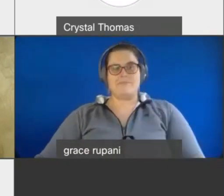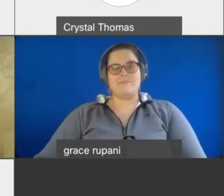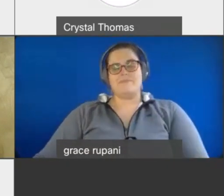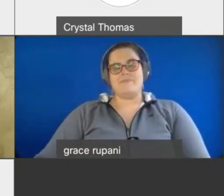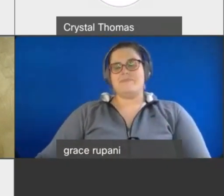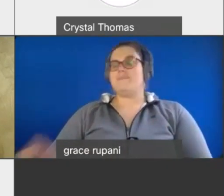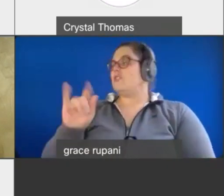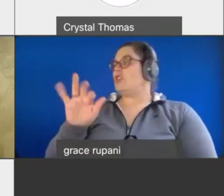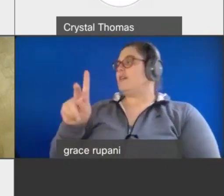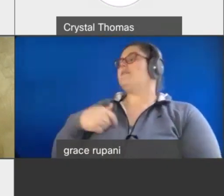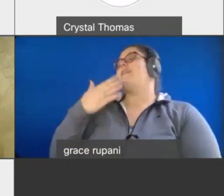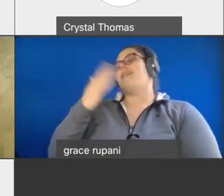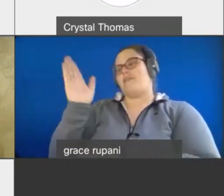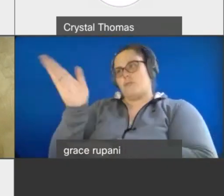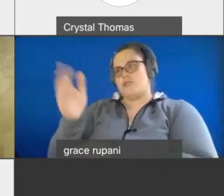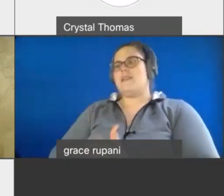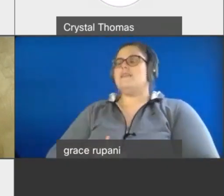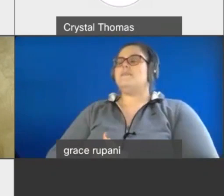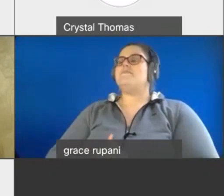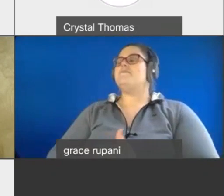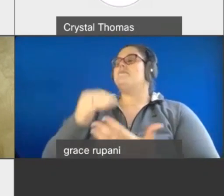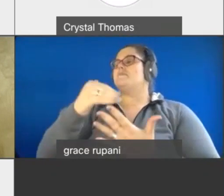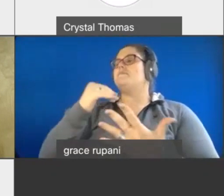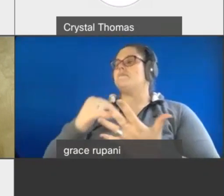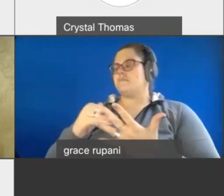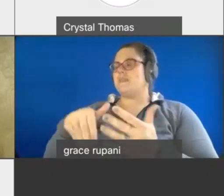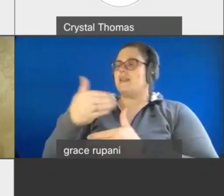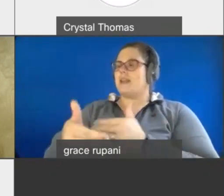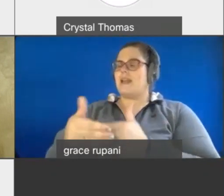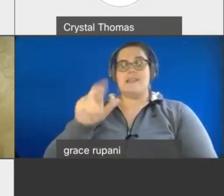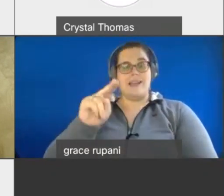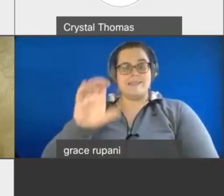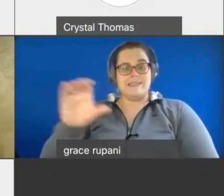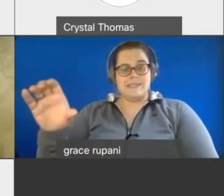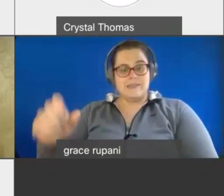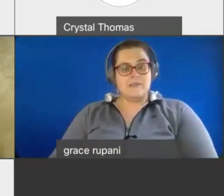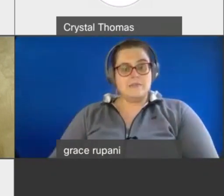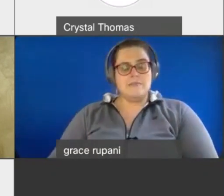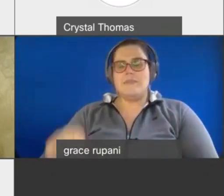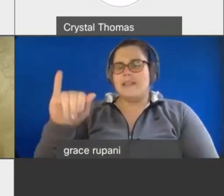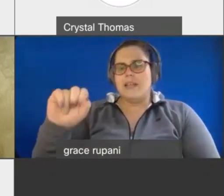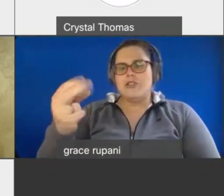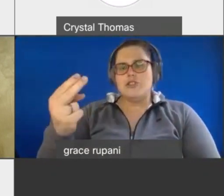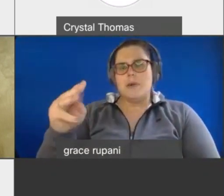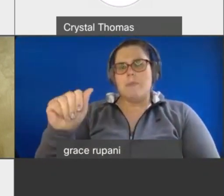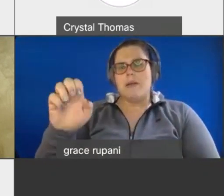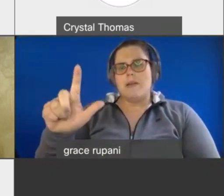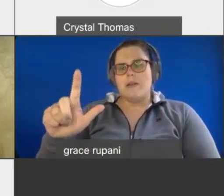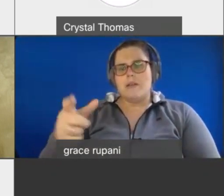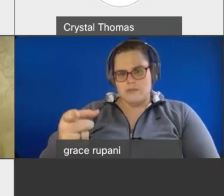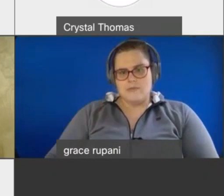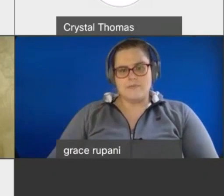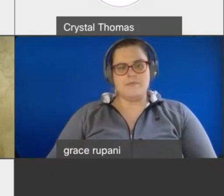Thank you so much for presenting. Next, we're going to go on to NCC. Ishmael, you should be able to unmute